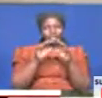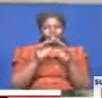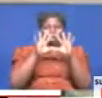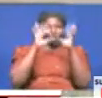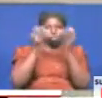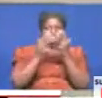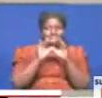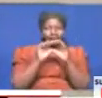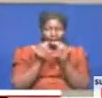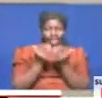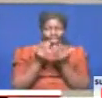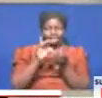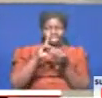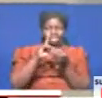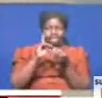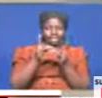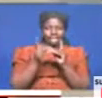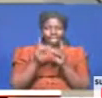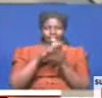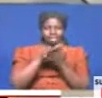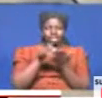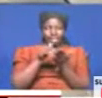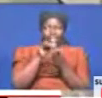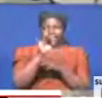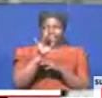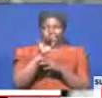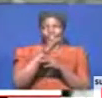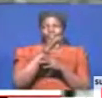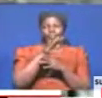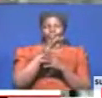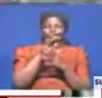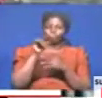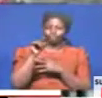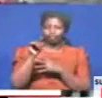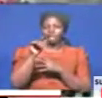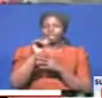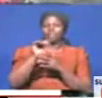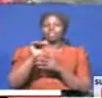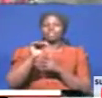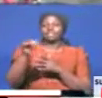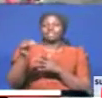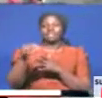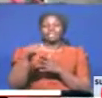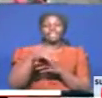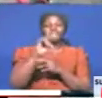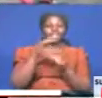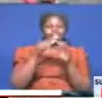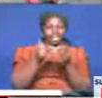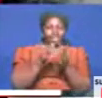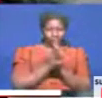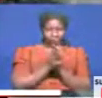Konza City designers say the three-tiered facility, a first of its kind in the continent, has been designed to never